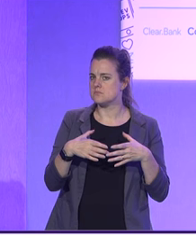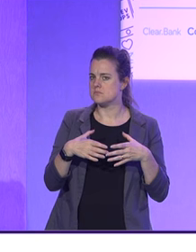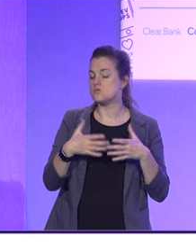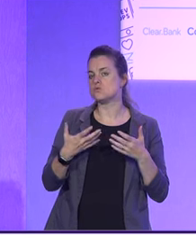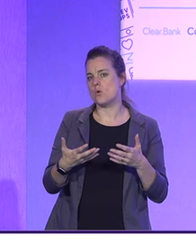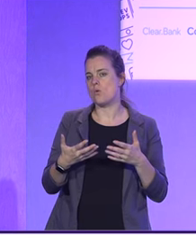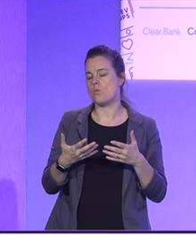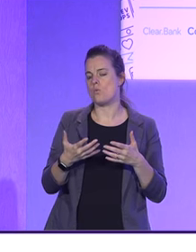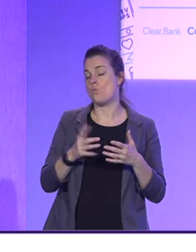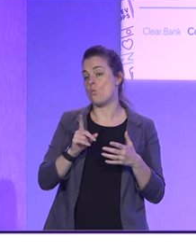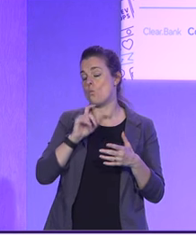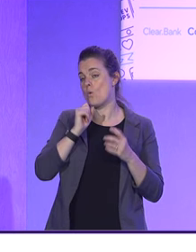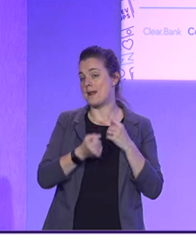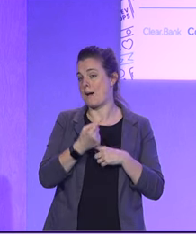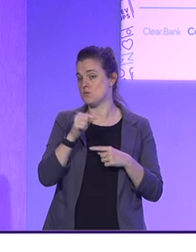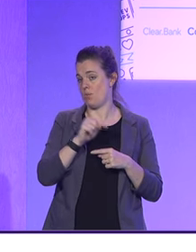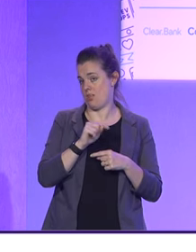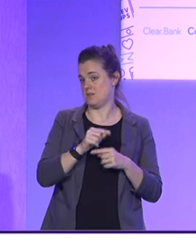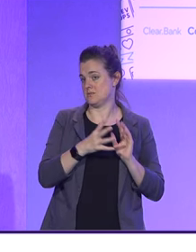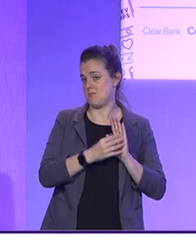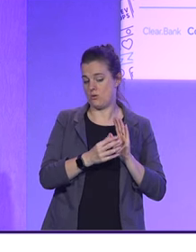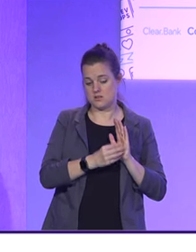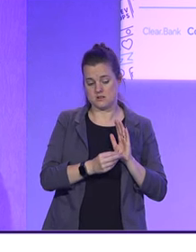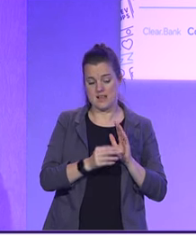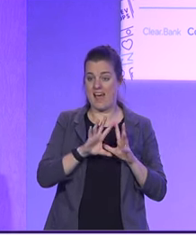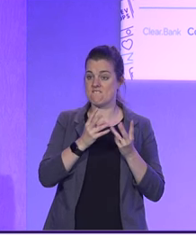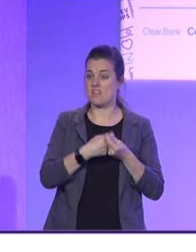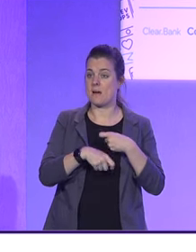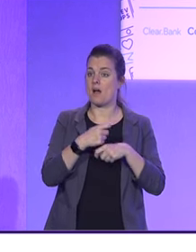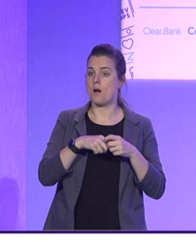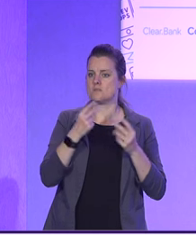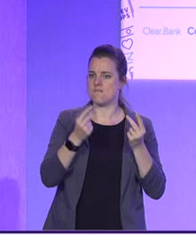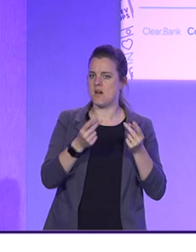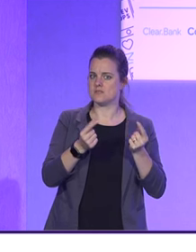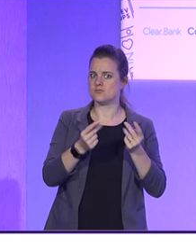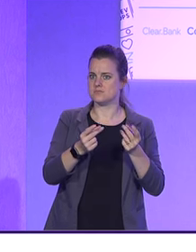what is going to happen? Basically, everything is going to run much faster. I'm going to have